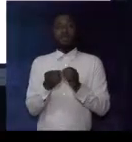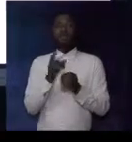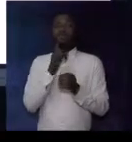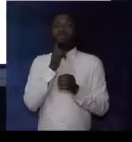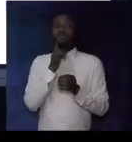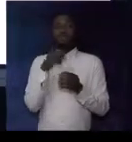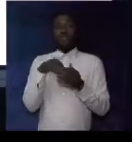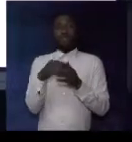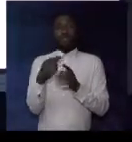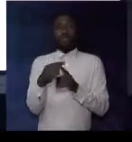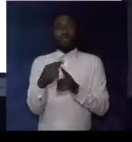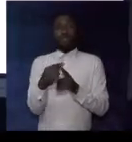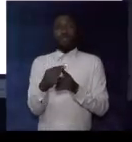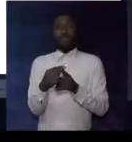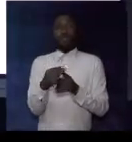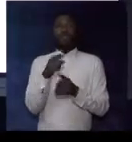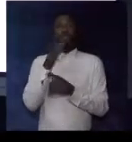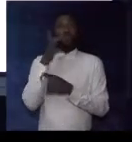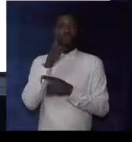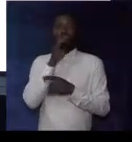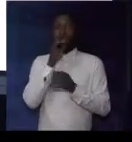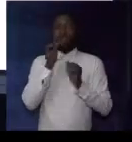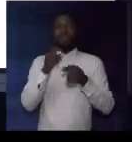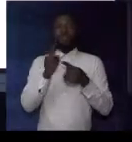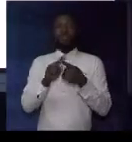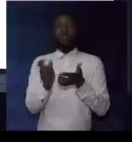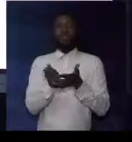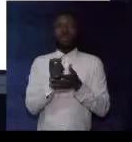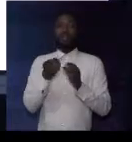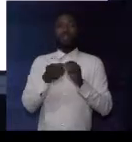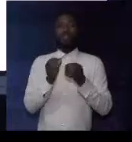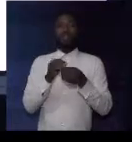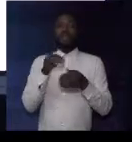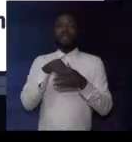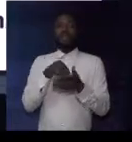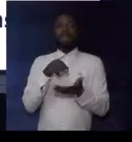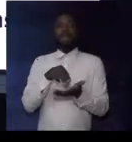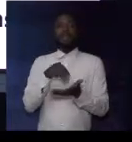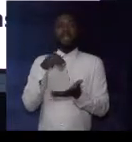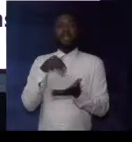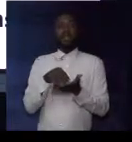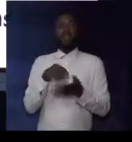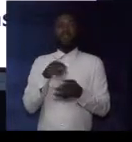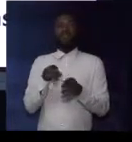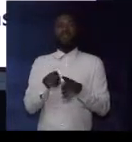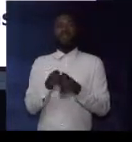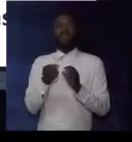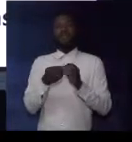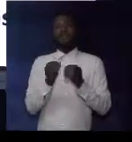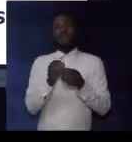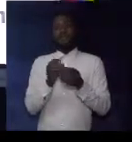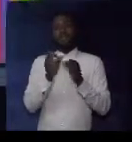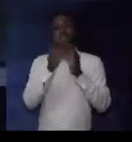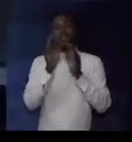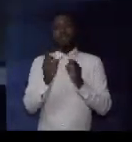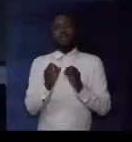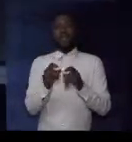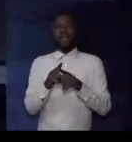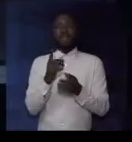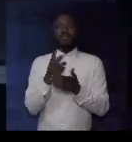be writing in figure today, not in words. And you should be able to write numbers in billions in figure as